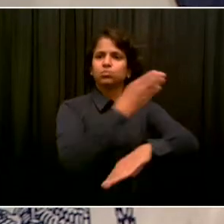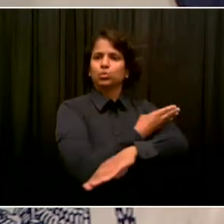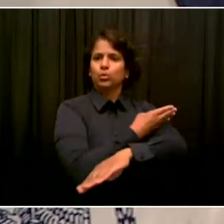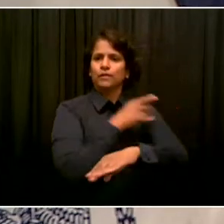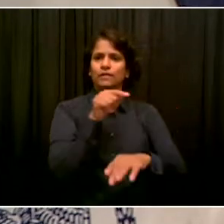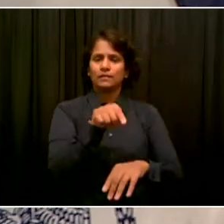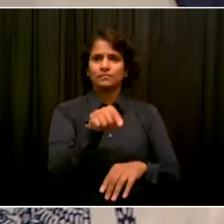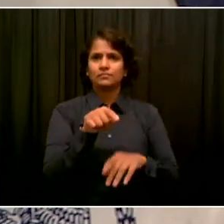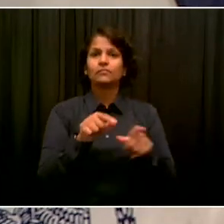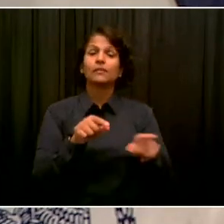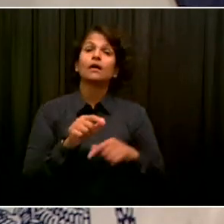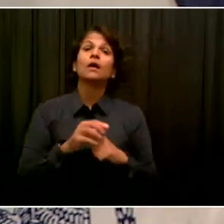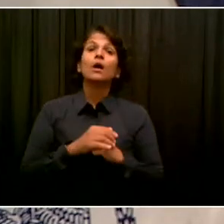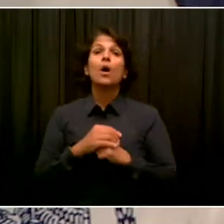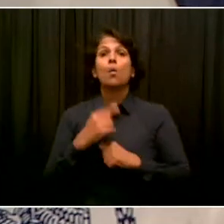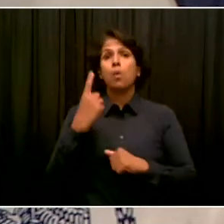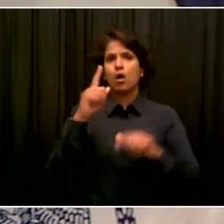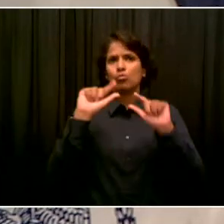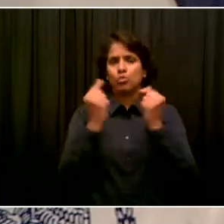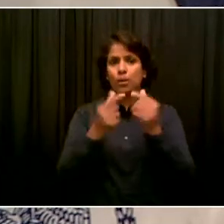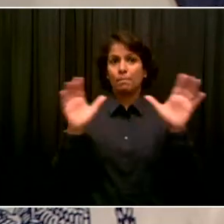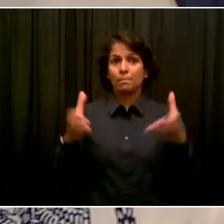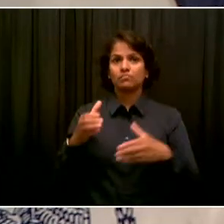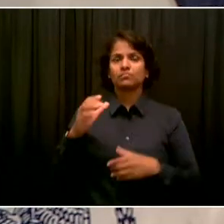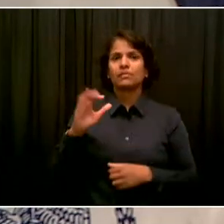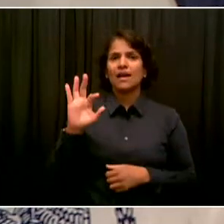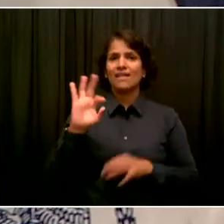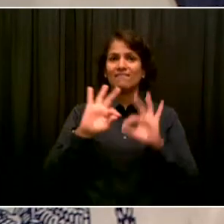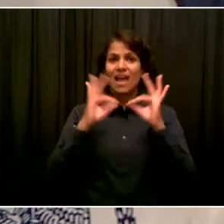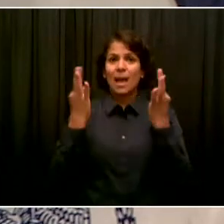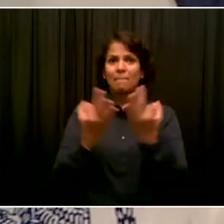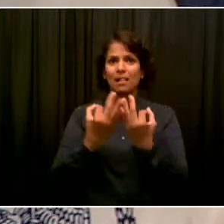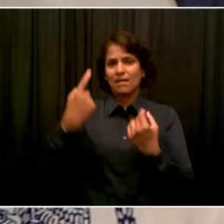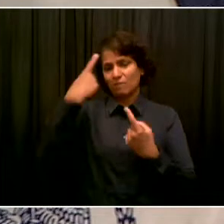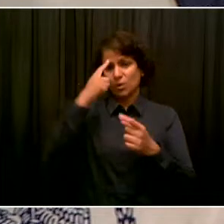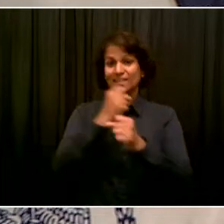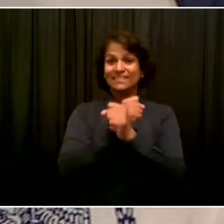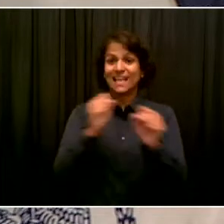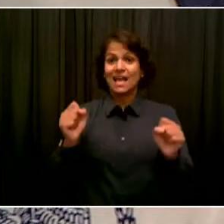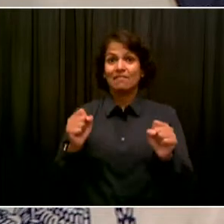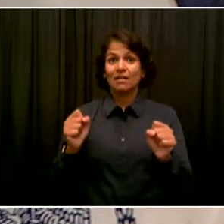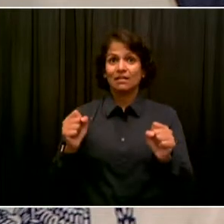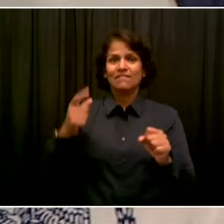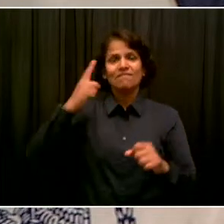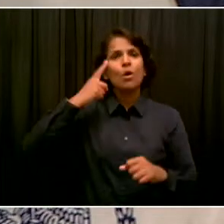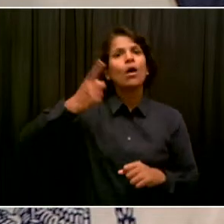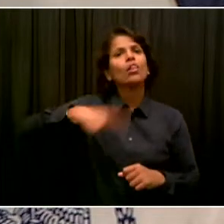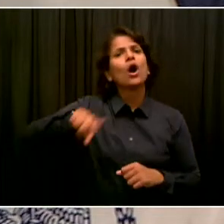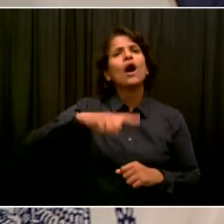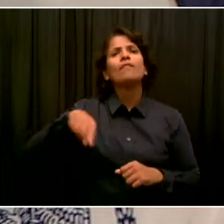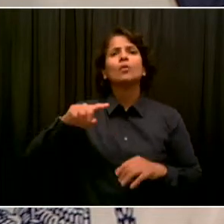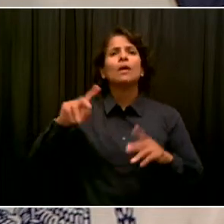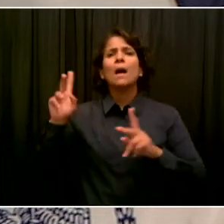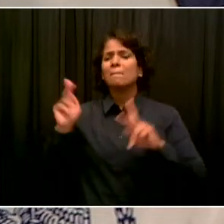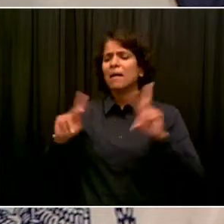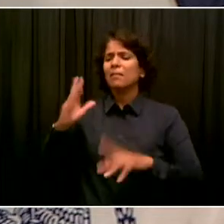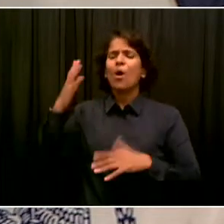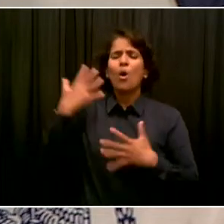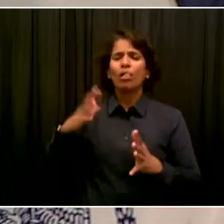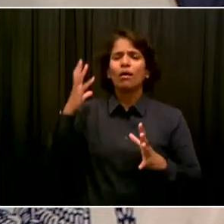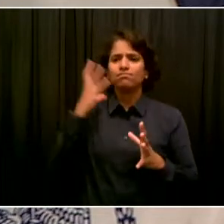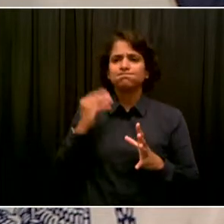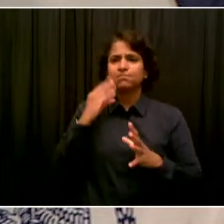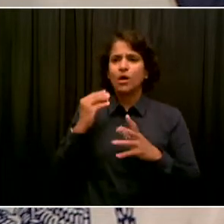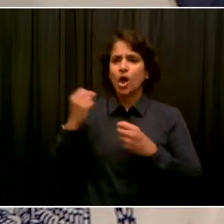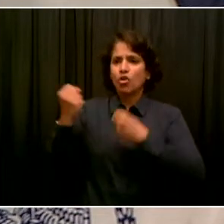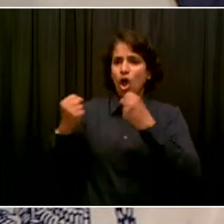with very closely. They're fighting now for the kinds of things that really are the next wave, like the Crash Victims Act in Albany. This